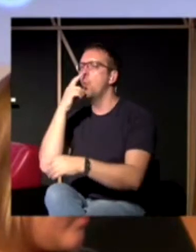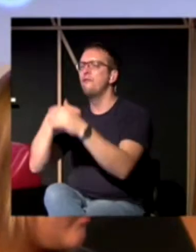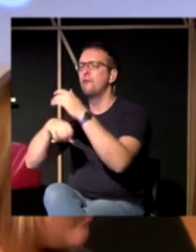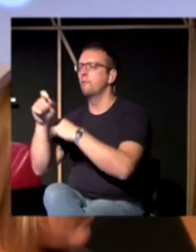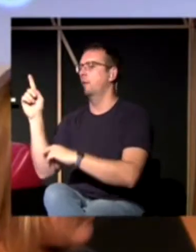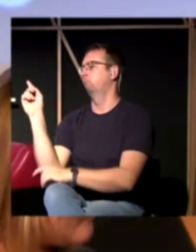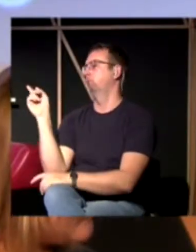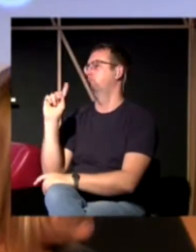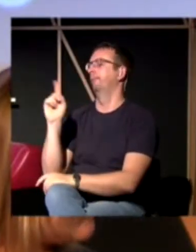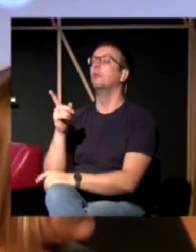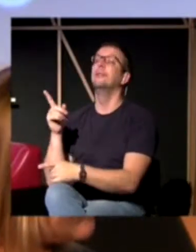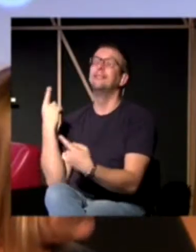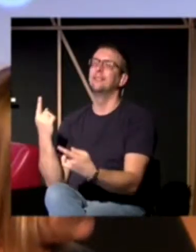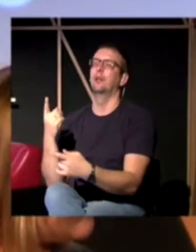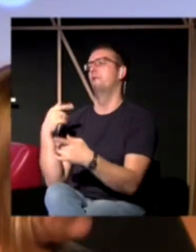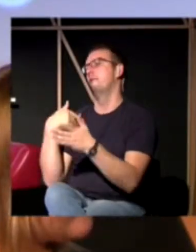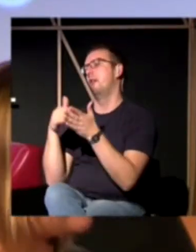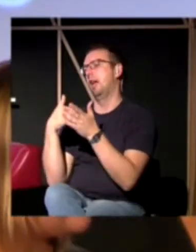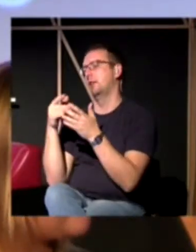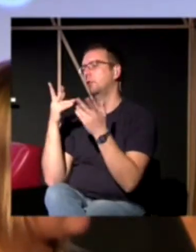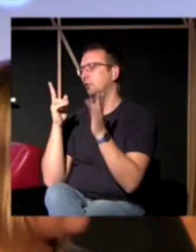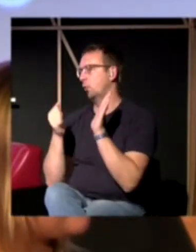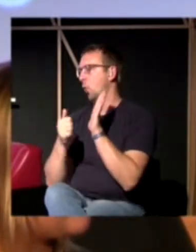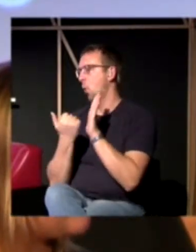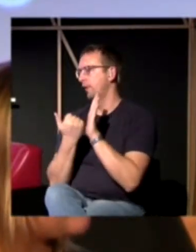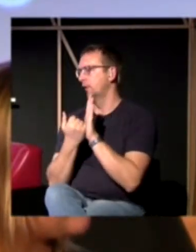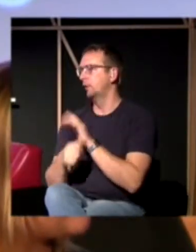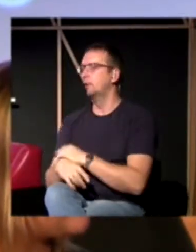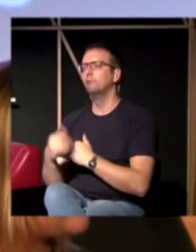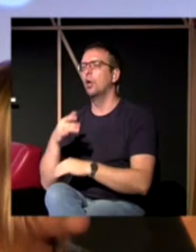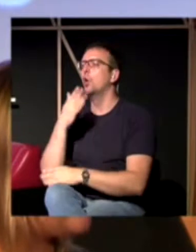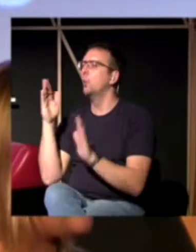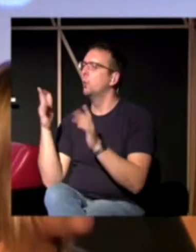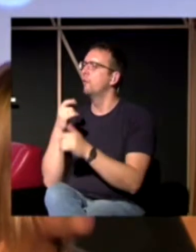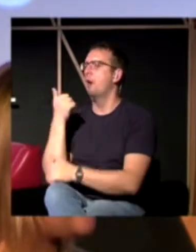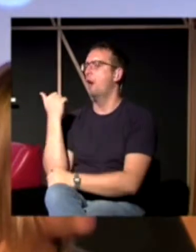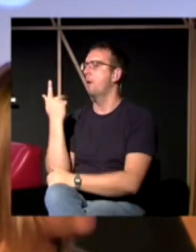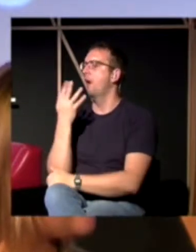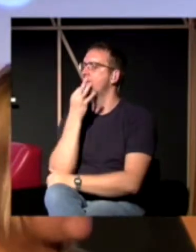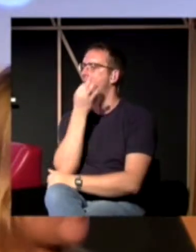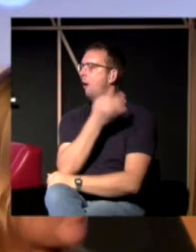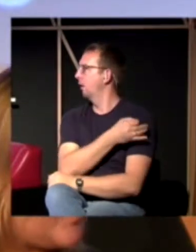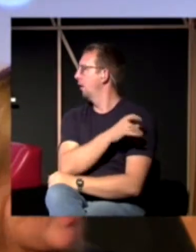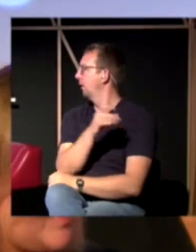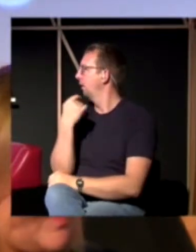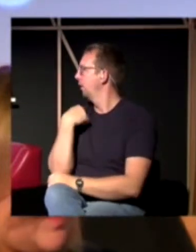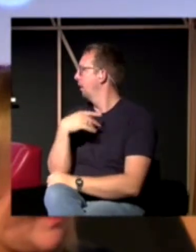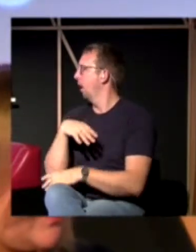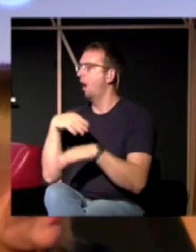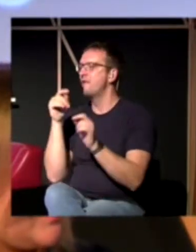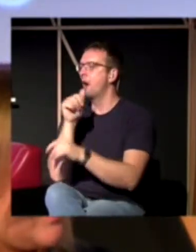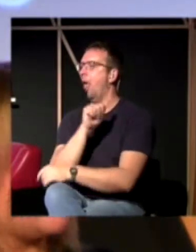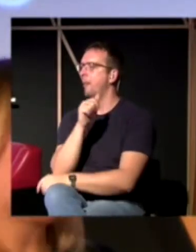a few questions of you guys, if that's okay. So Albert, I'll start with you if that's okay. Albert, the Disability Access Officer of FC